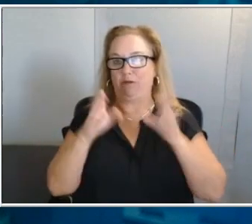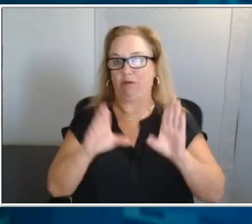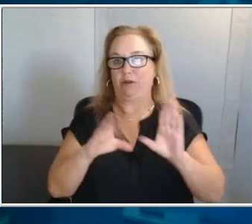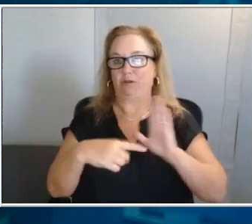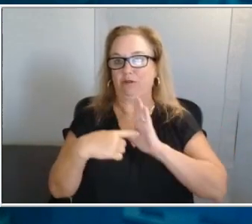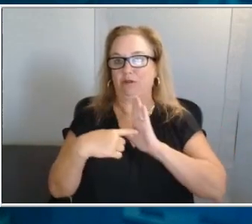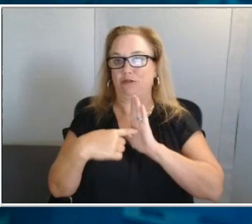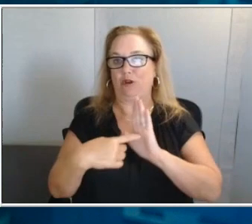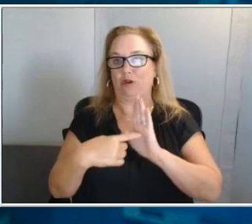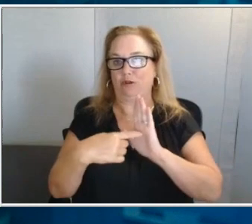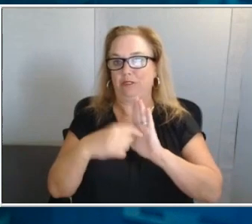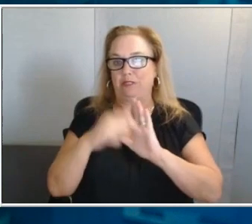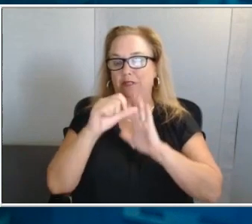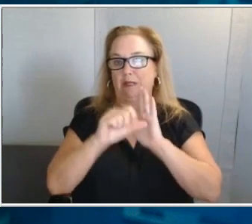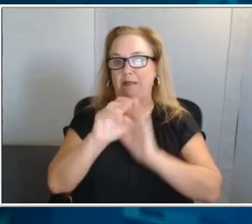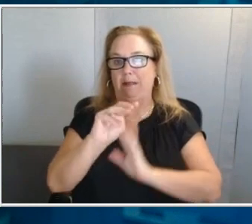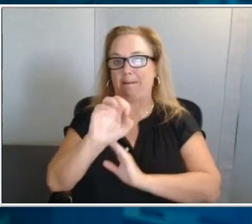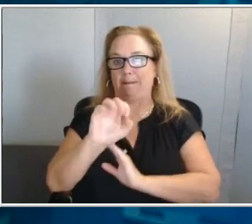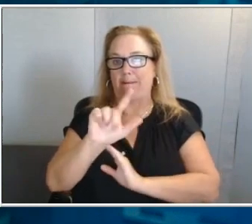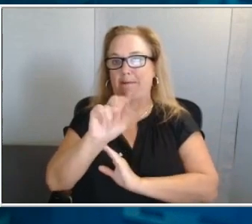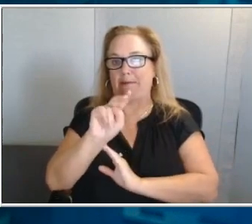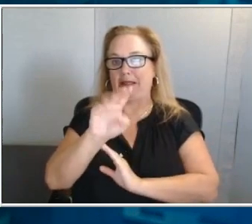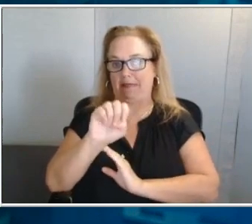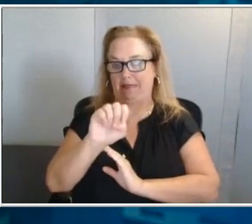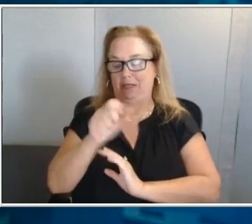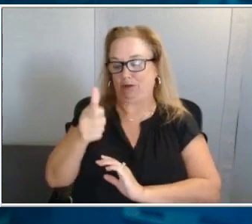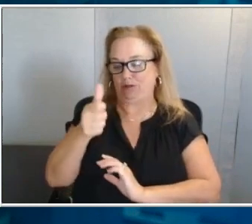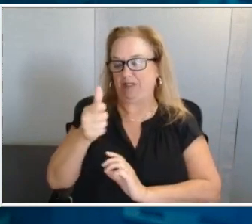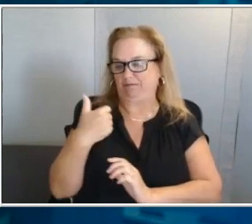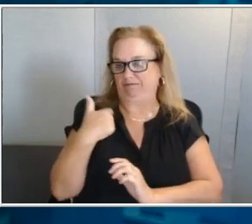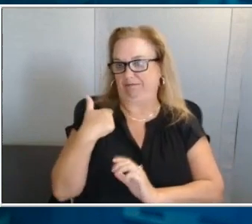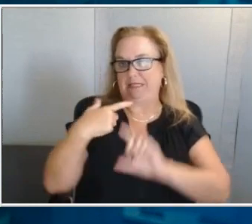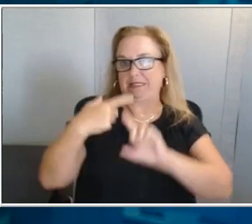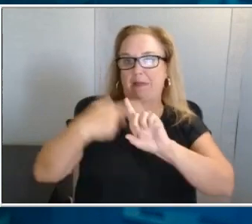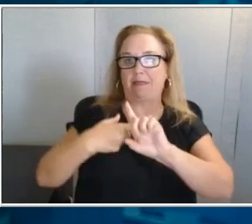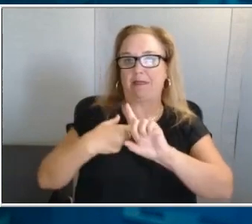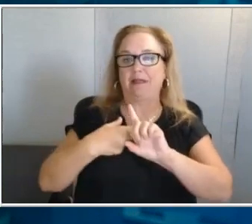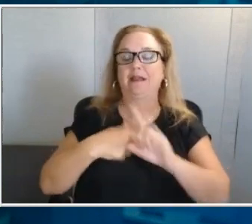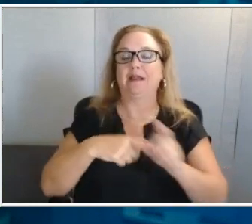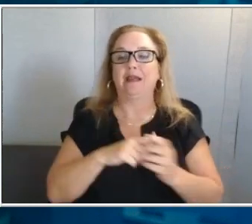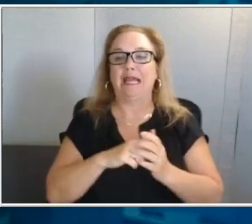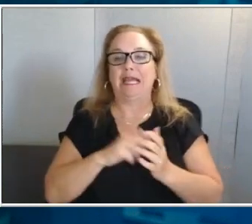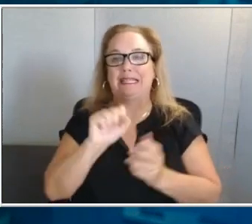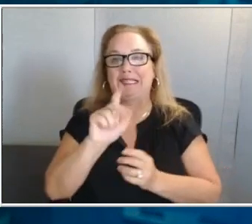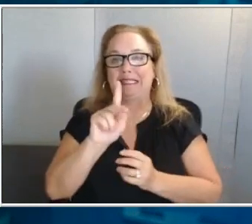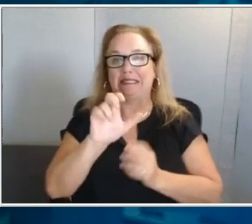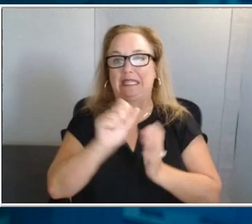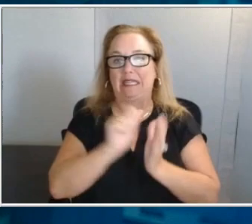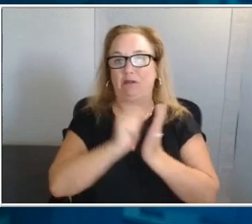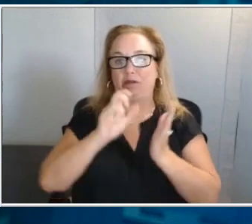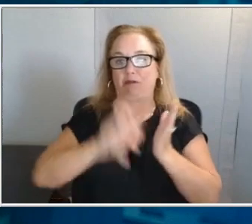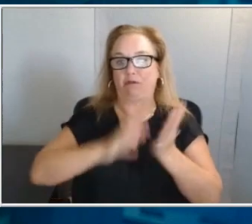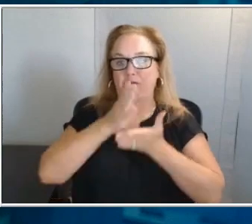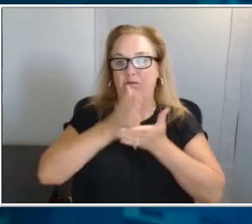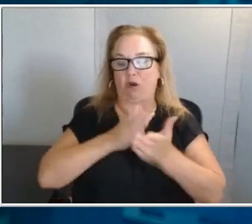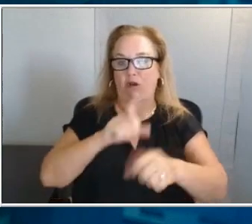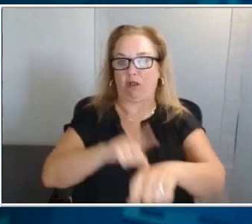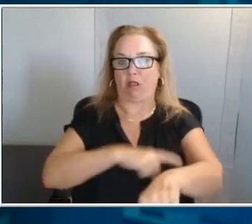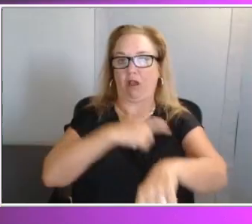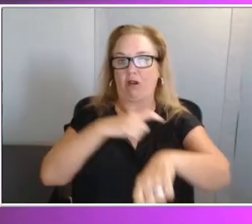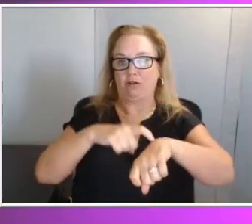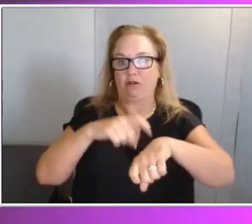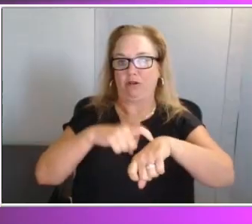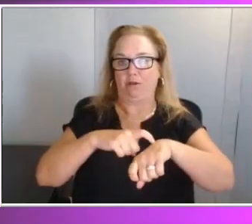that Melody Griffin got about a month ago. As Janine Kiesling shows us, the skin removal was only part of a long-term health